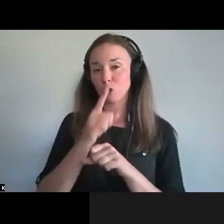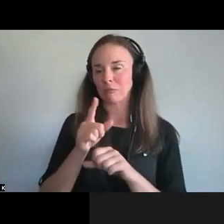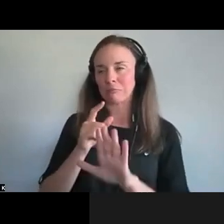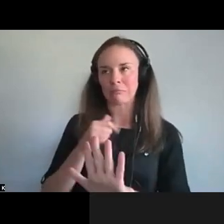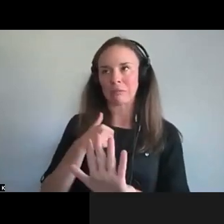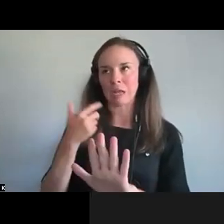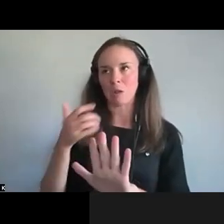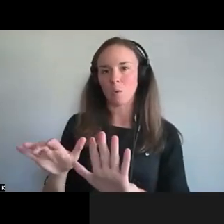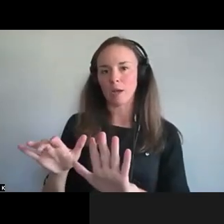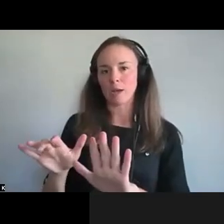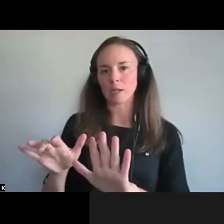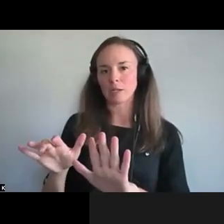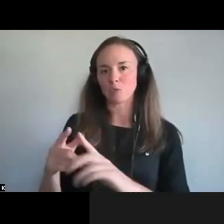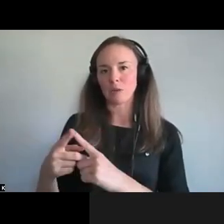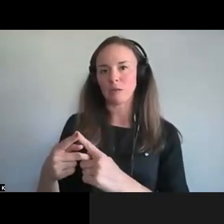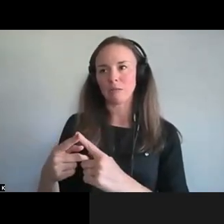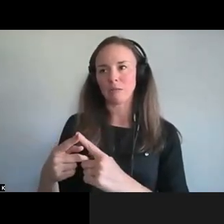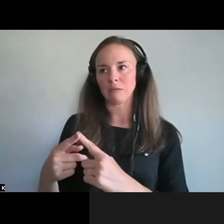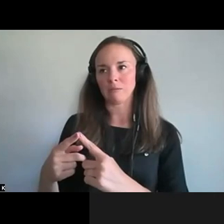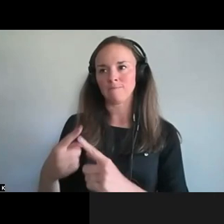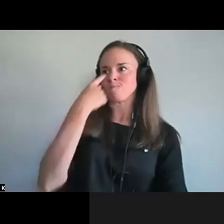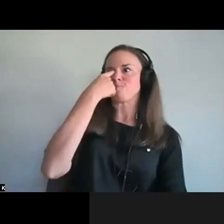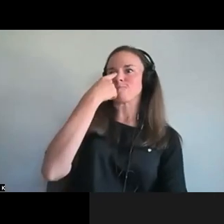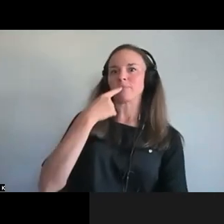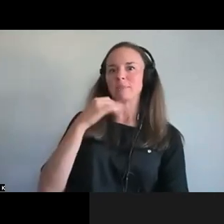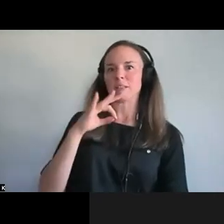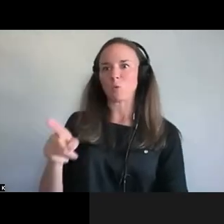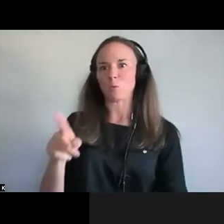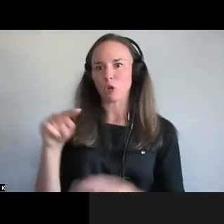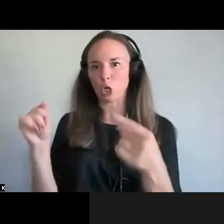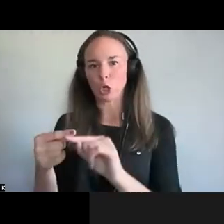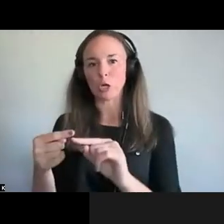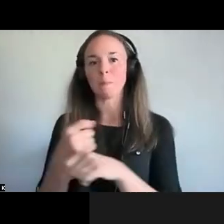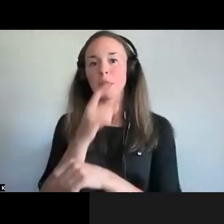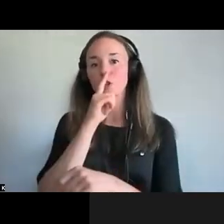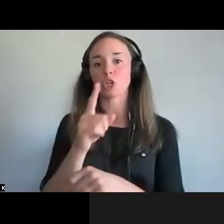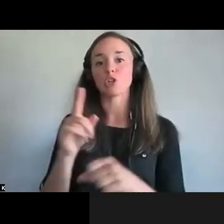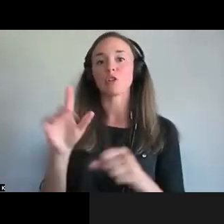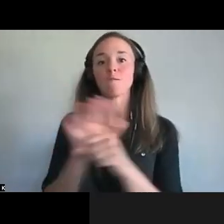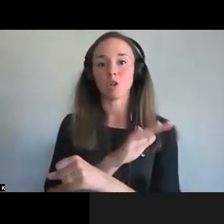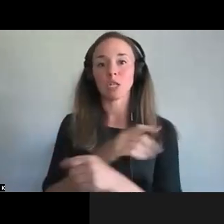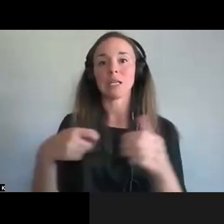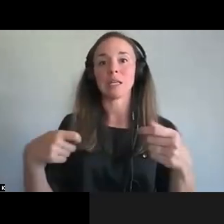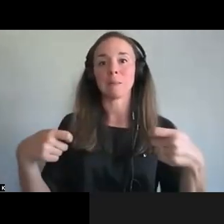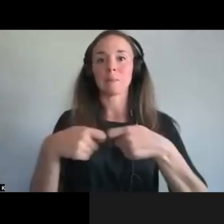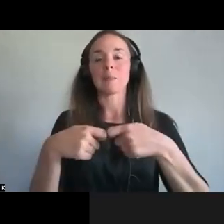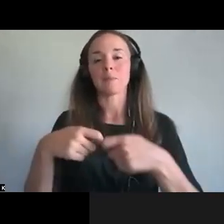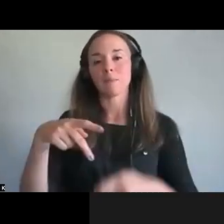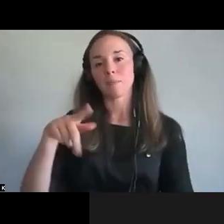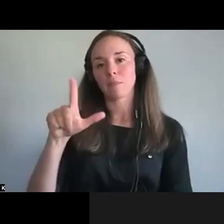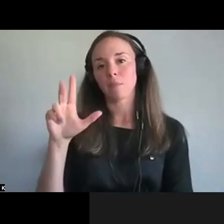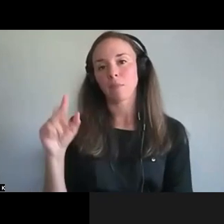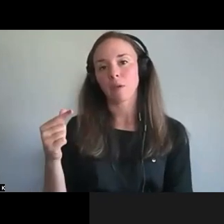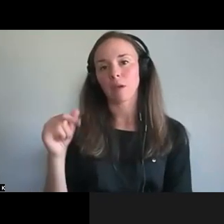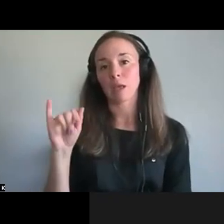be liable for any injuries, make sure that the adapter is fully plugged in, because we do not want